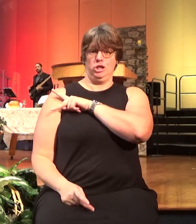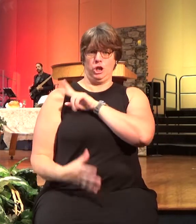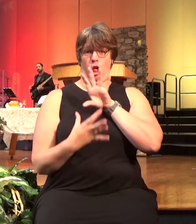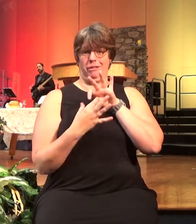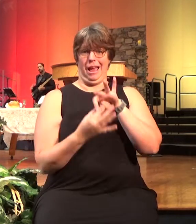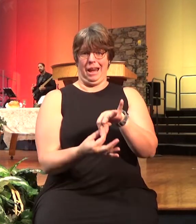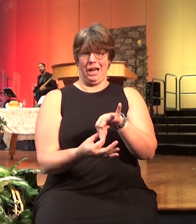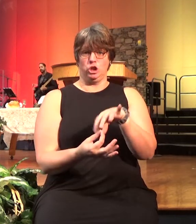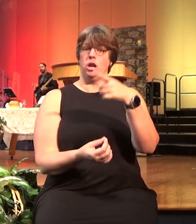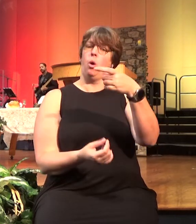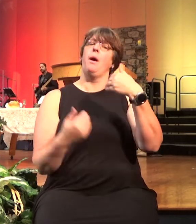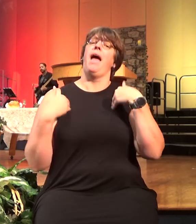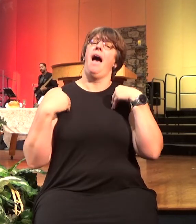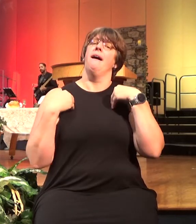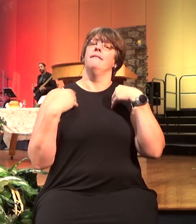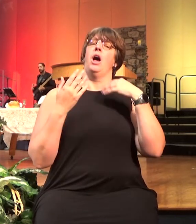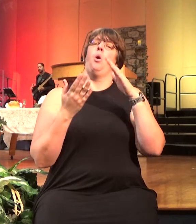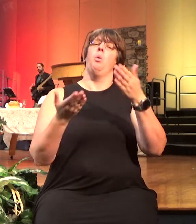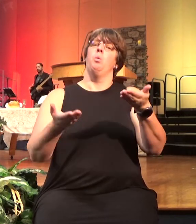love.